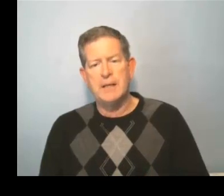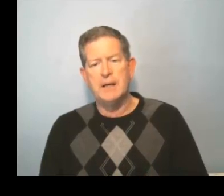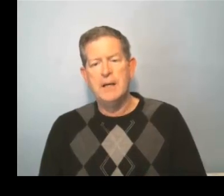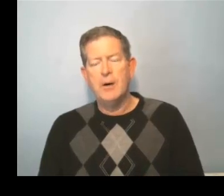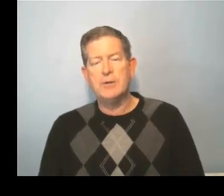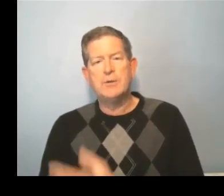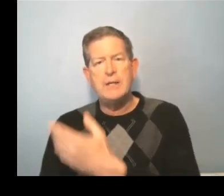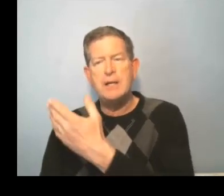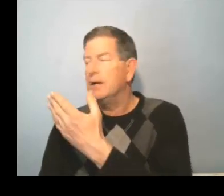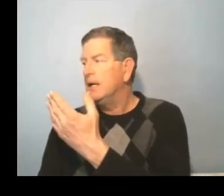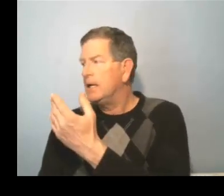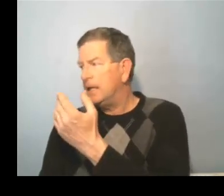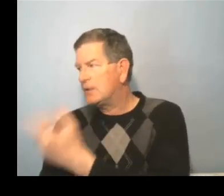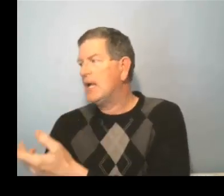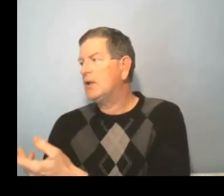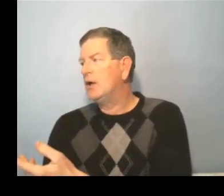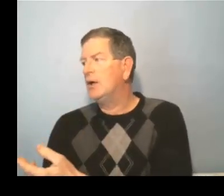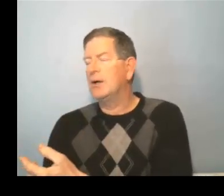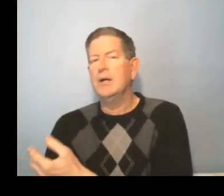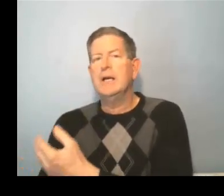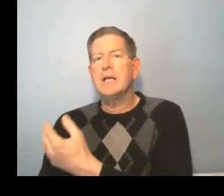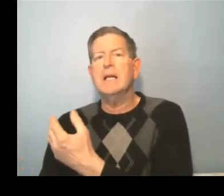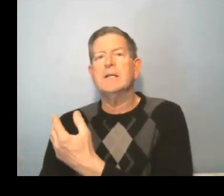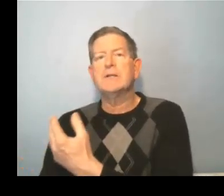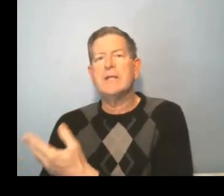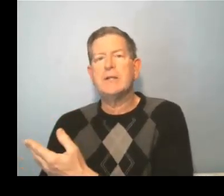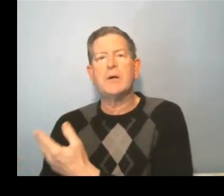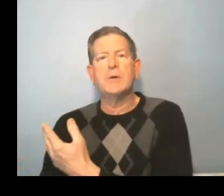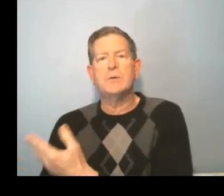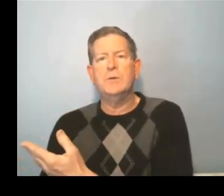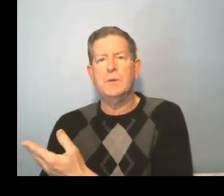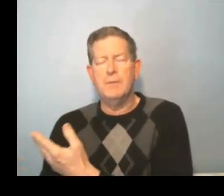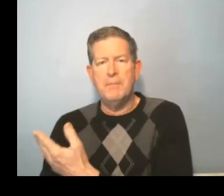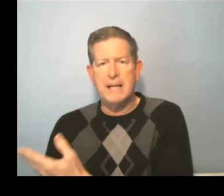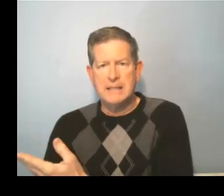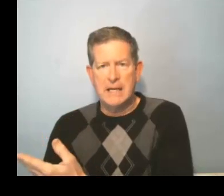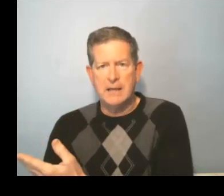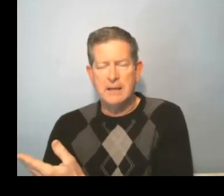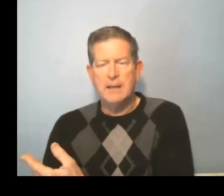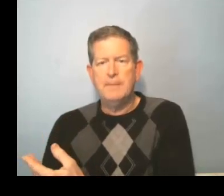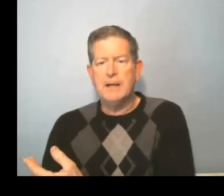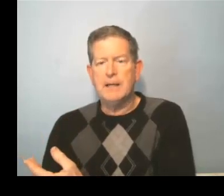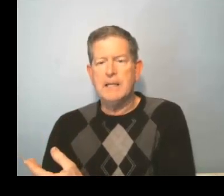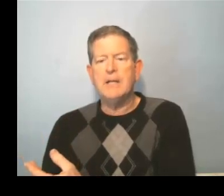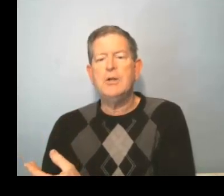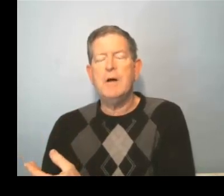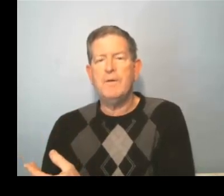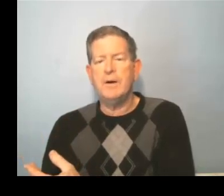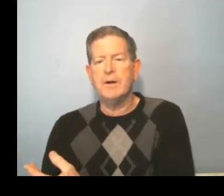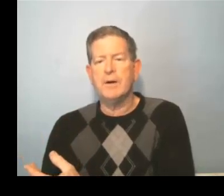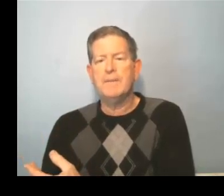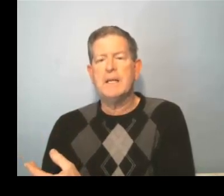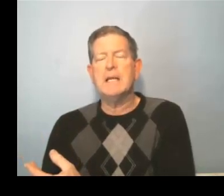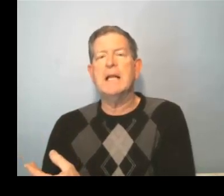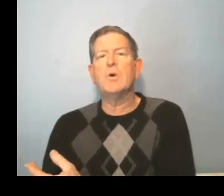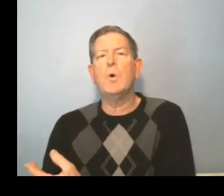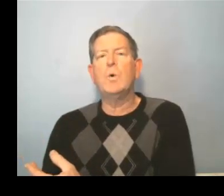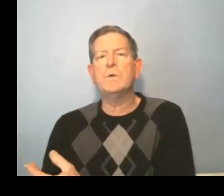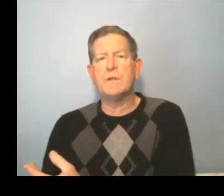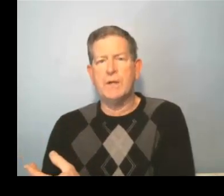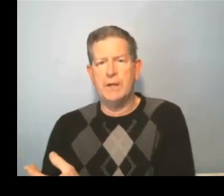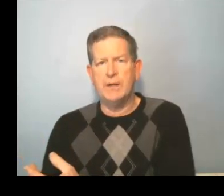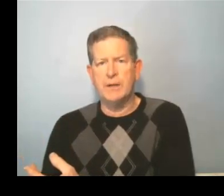du matin. Or as you see here, il est 7 heures. Il est 7 heures du matin. Il est 9 heures. Il